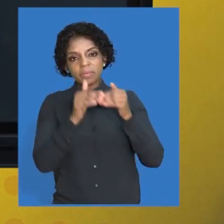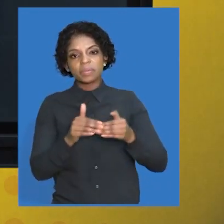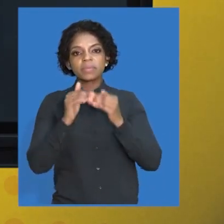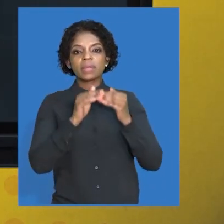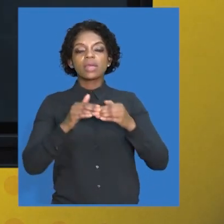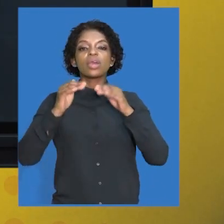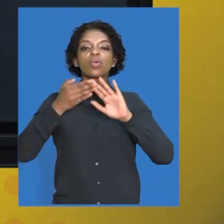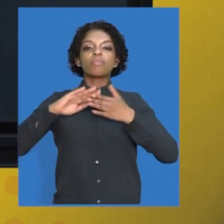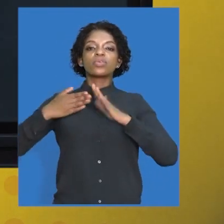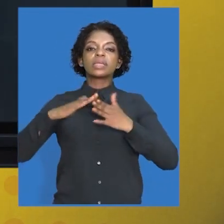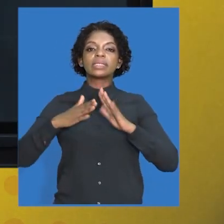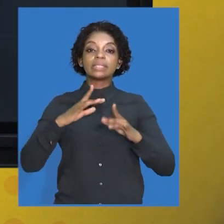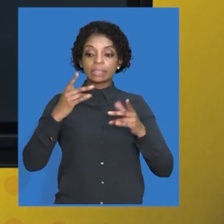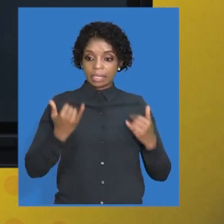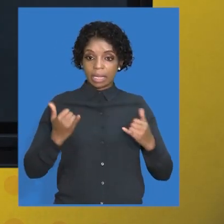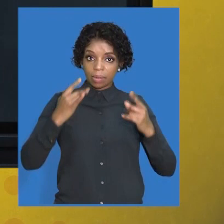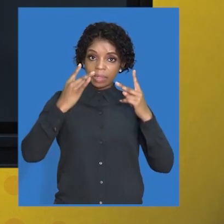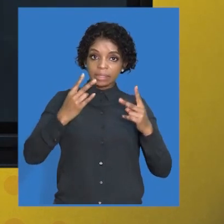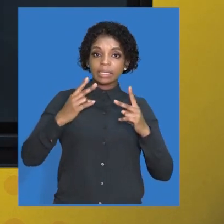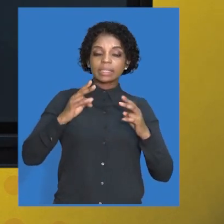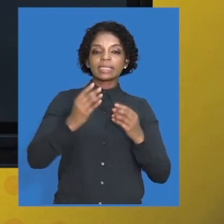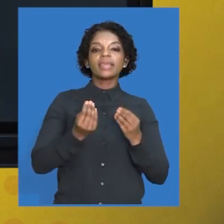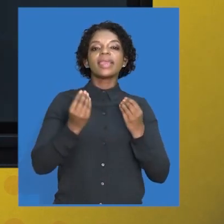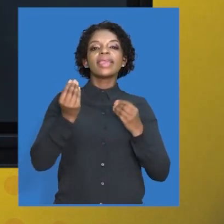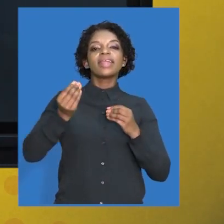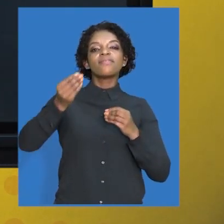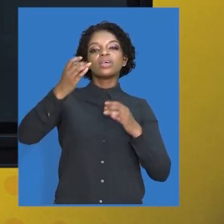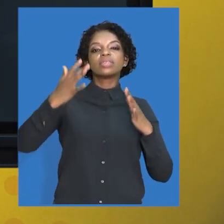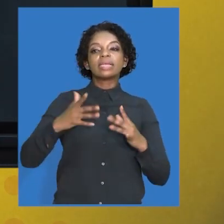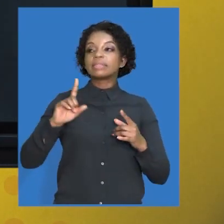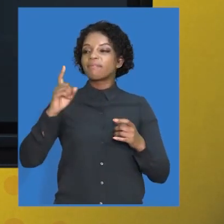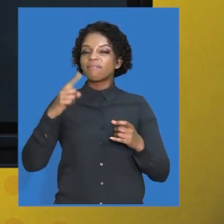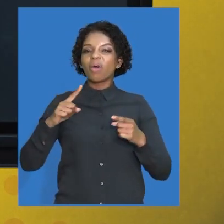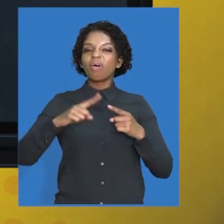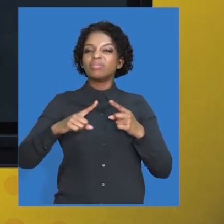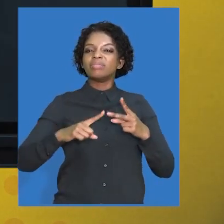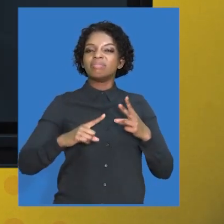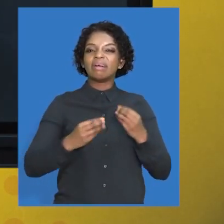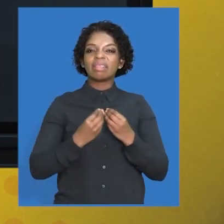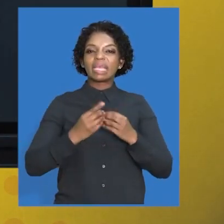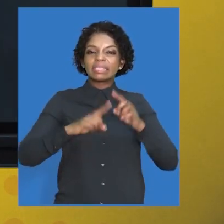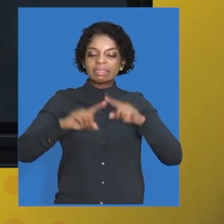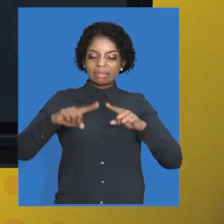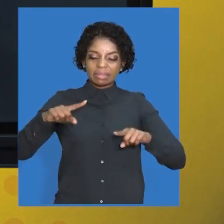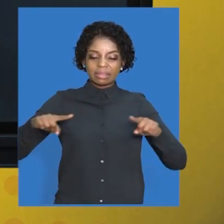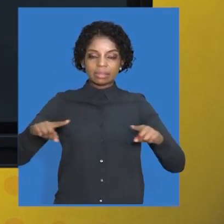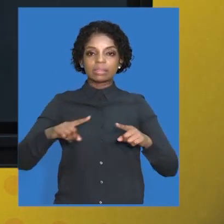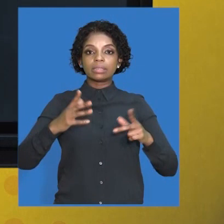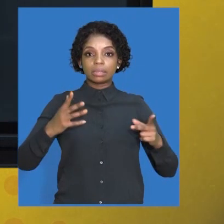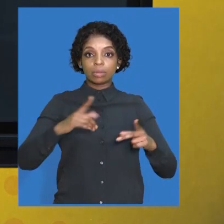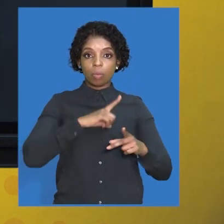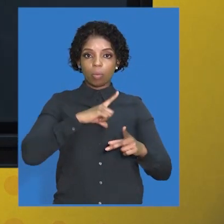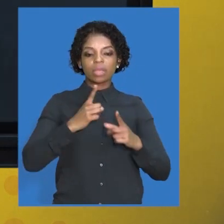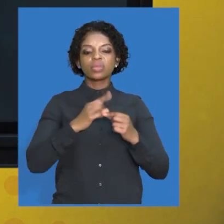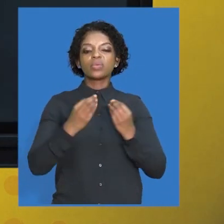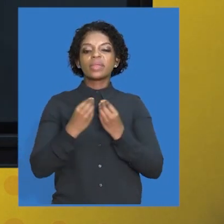more green investors, ethical investors that want to invest in businesses because they're doing the right thing. And you're also going to have investors that are going to